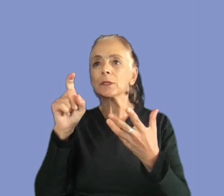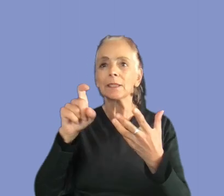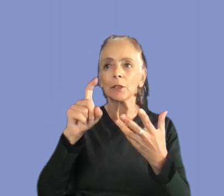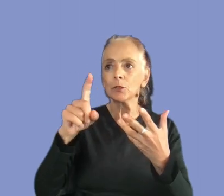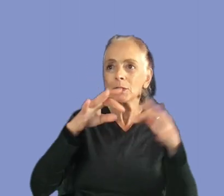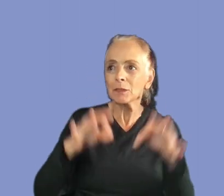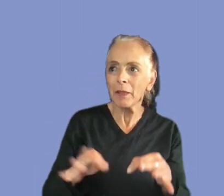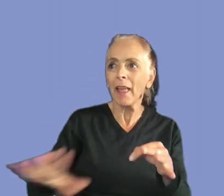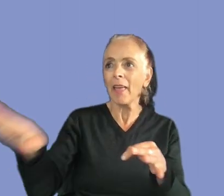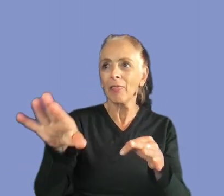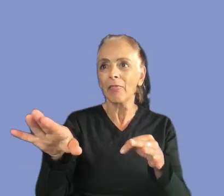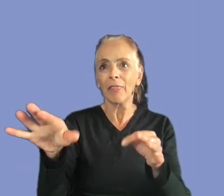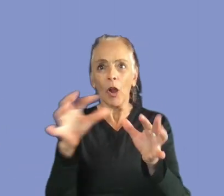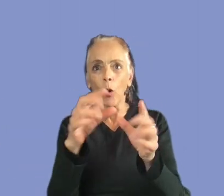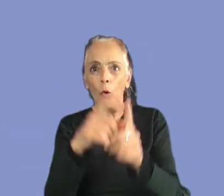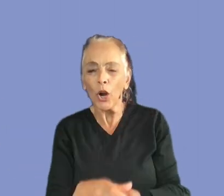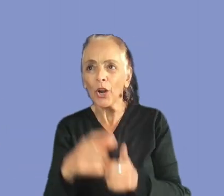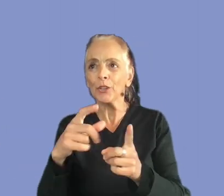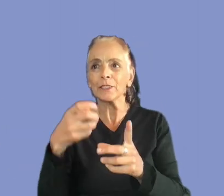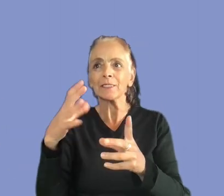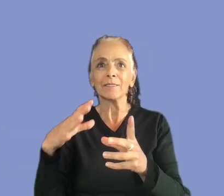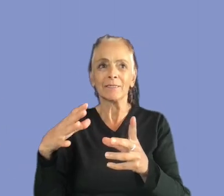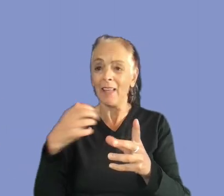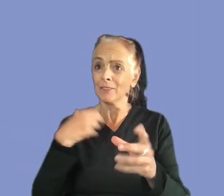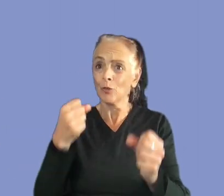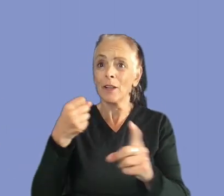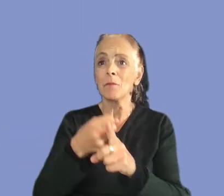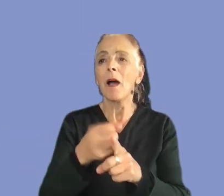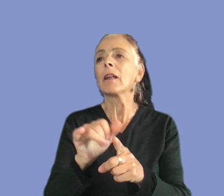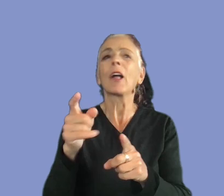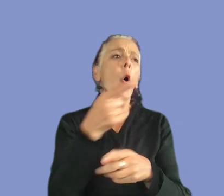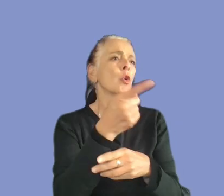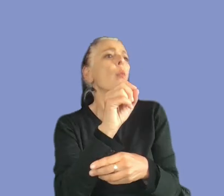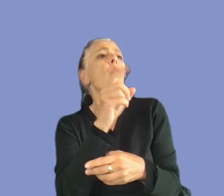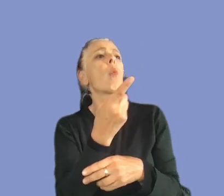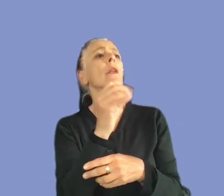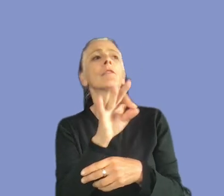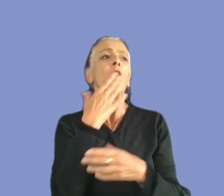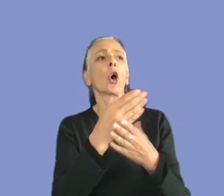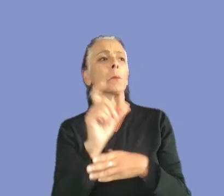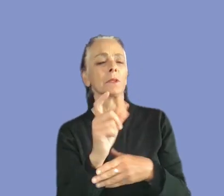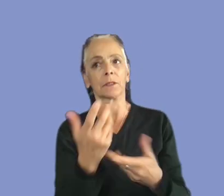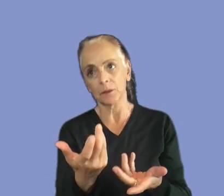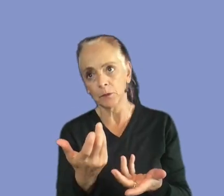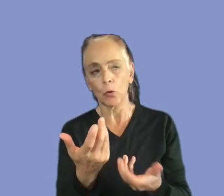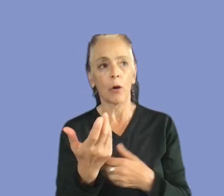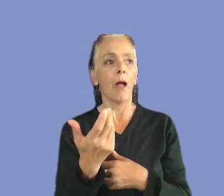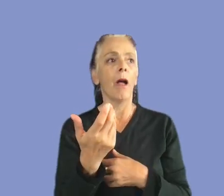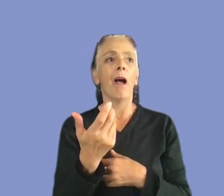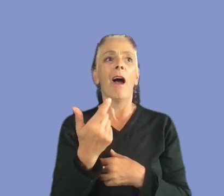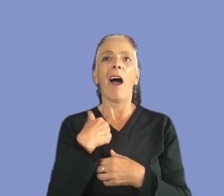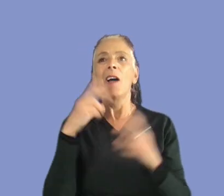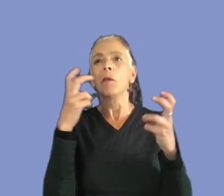of their words. I'm talking about like well-meaning comments like, "You're one of the good Muslims," or jokes about me being a closet